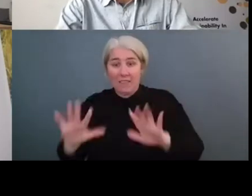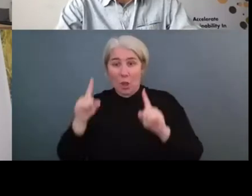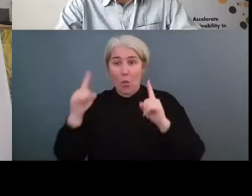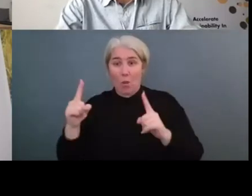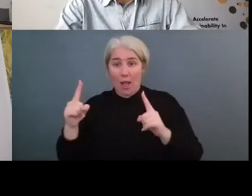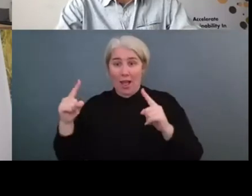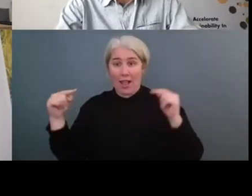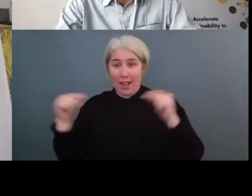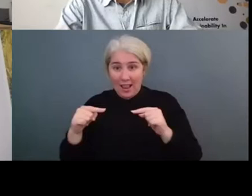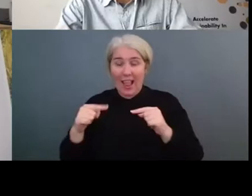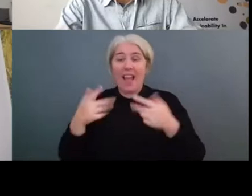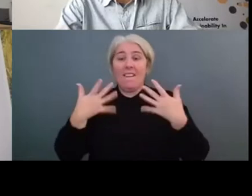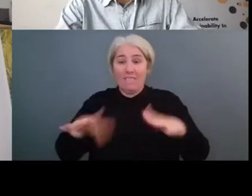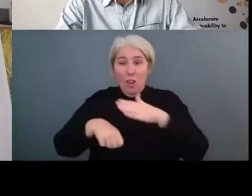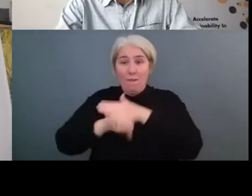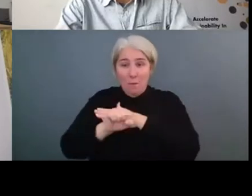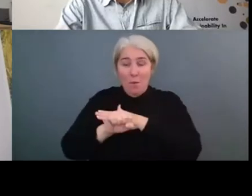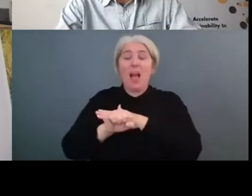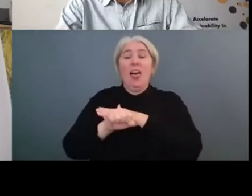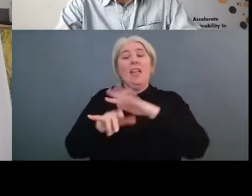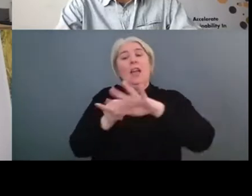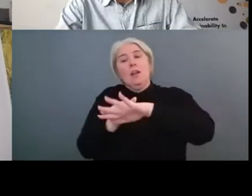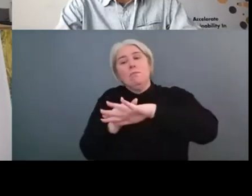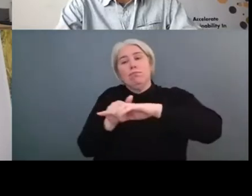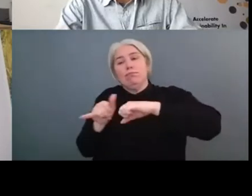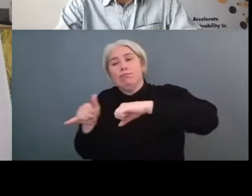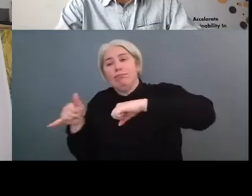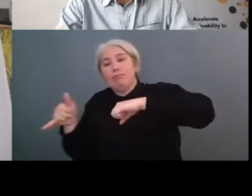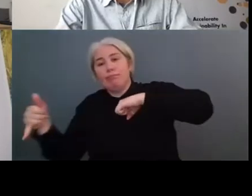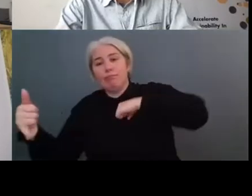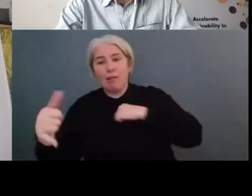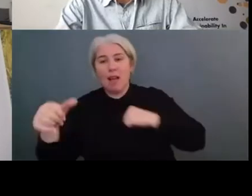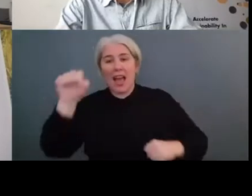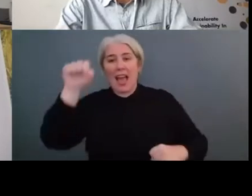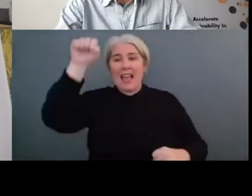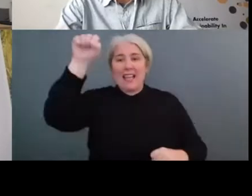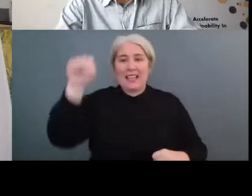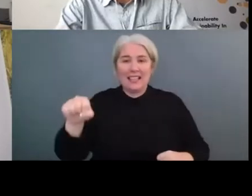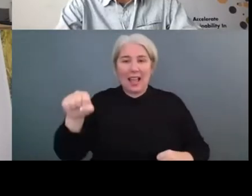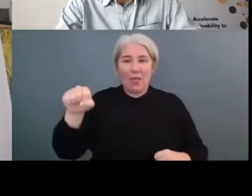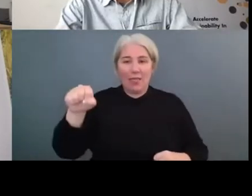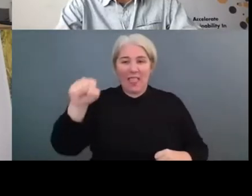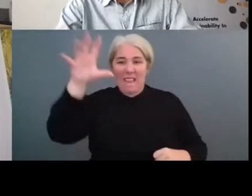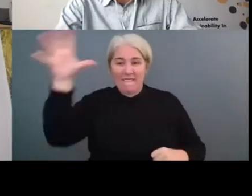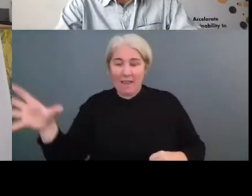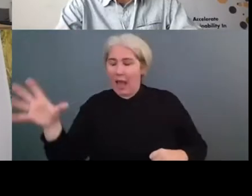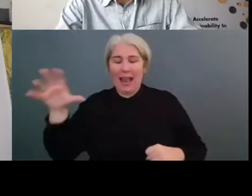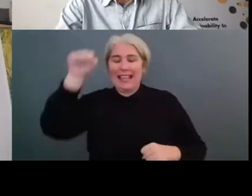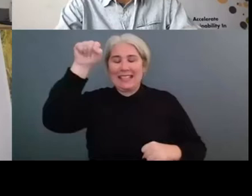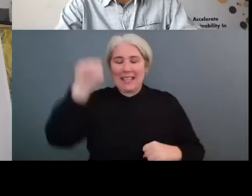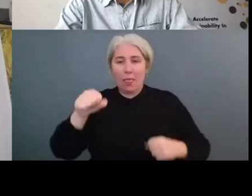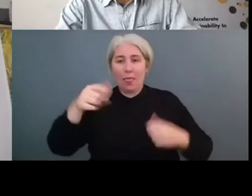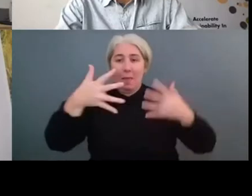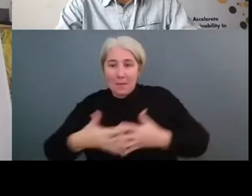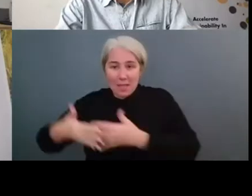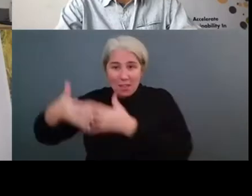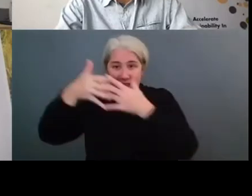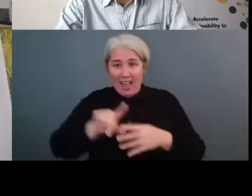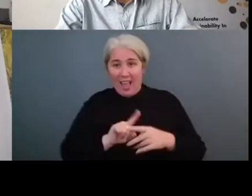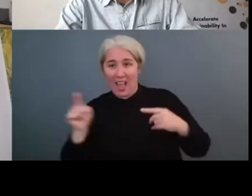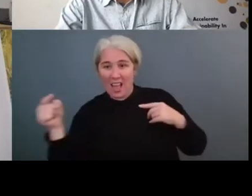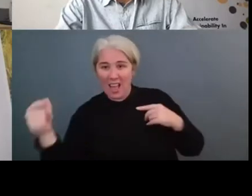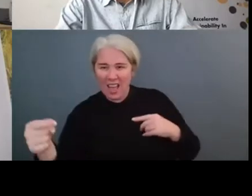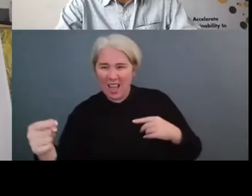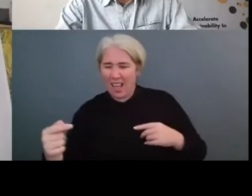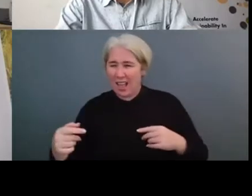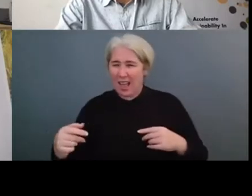another game. And that can't be serious anymore. And they try to bring the association from their